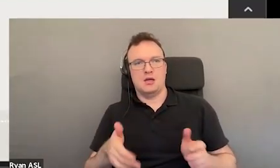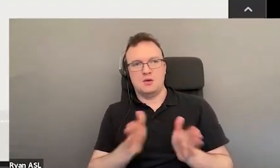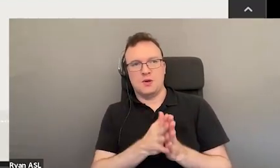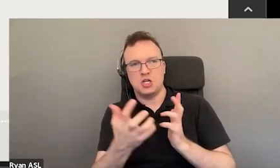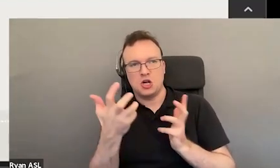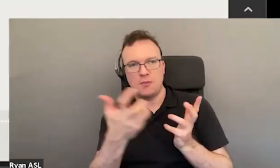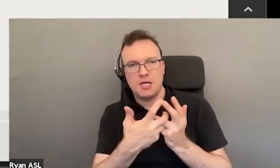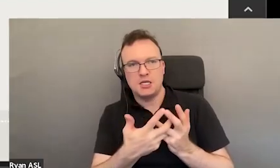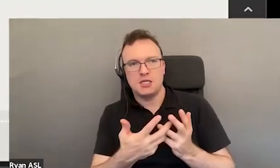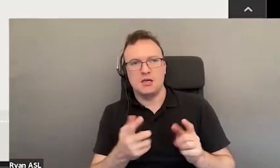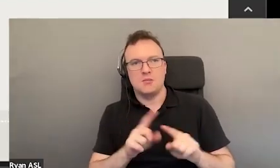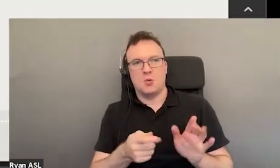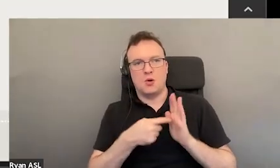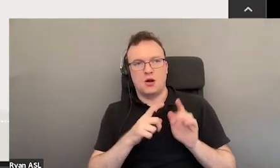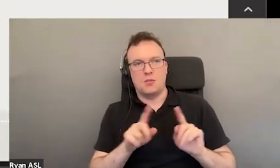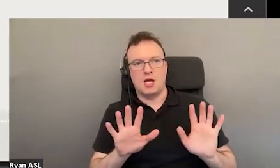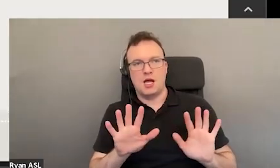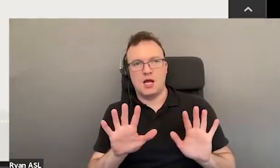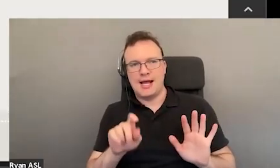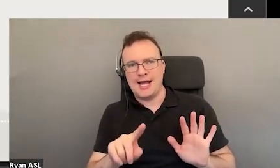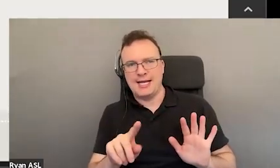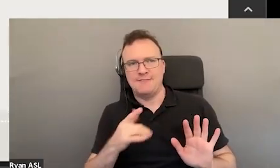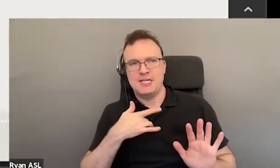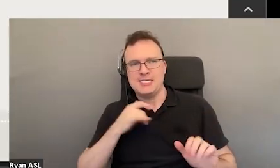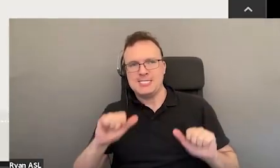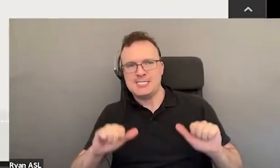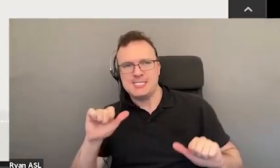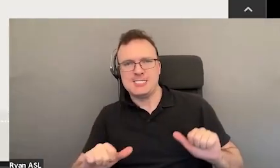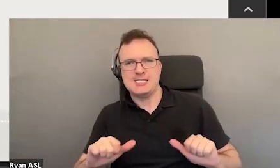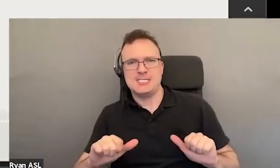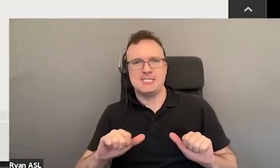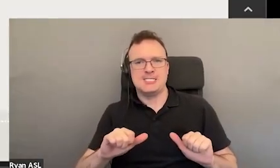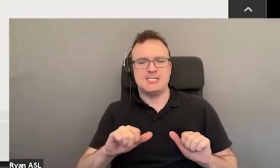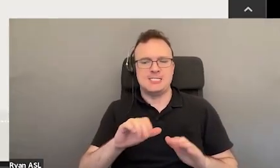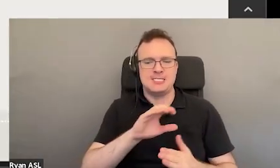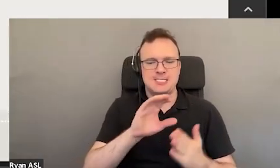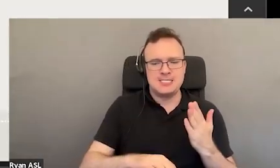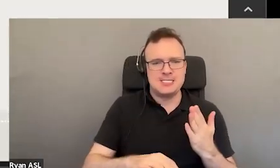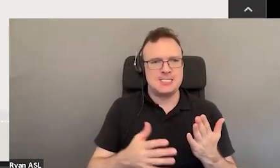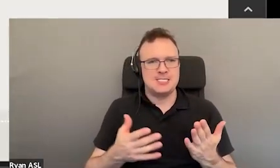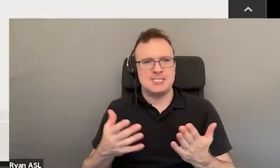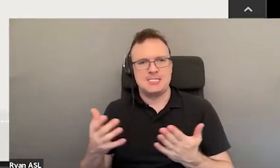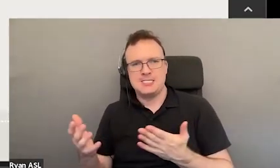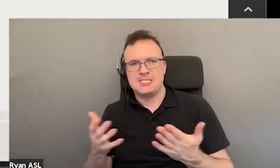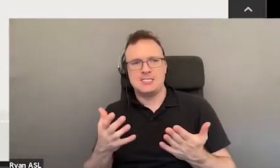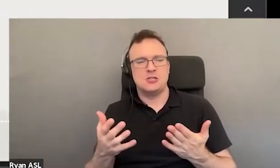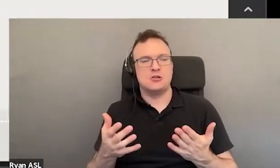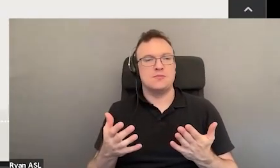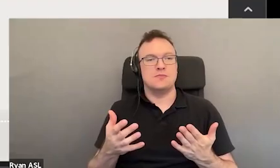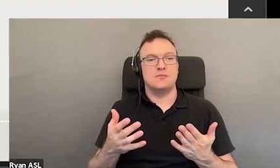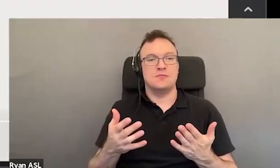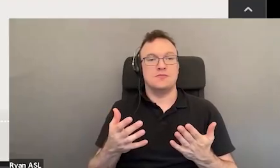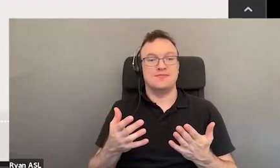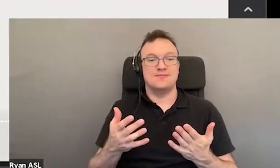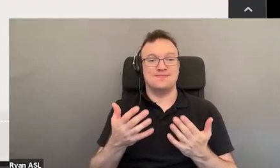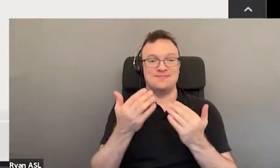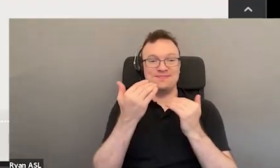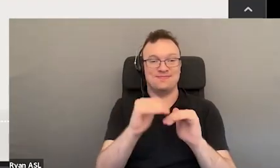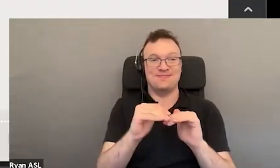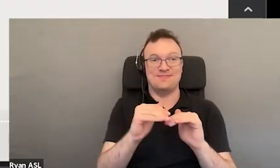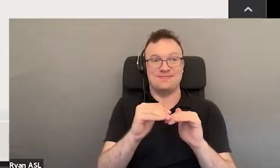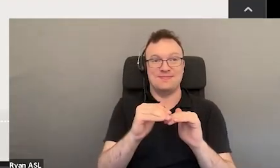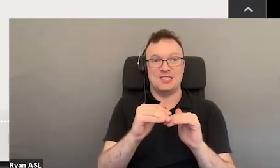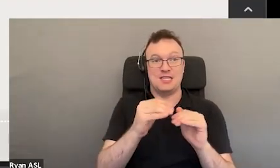when it's something that they require and therefore that the employer needs to provide. It limits both